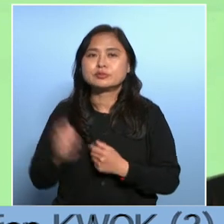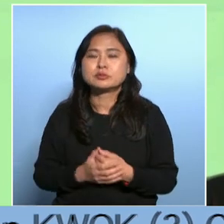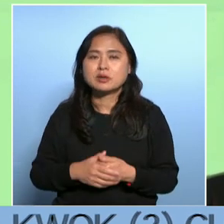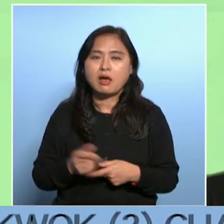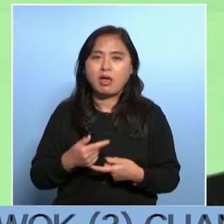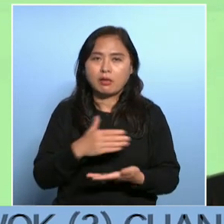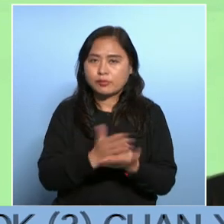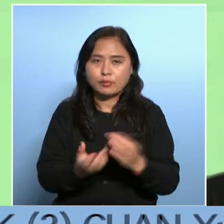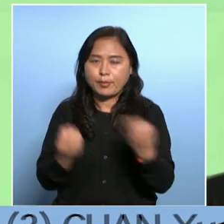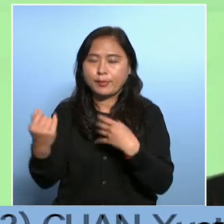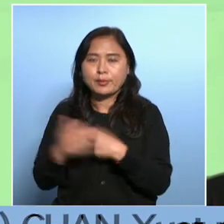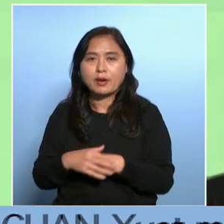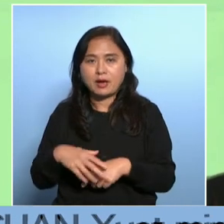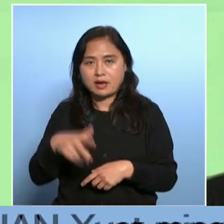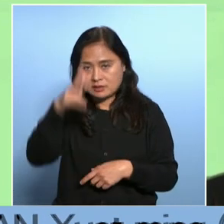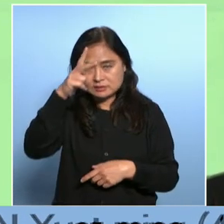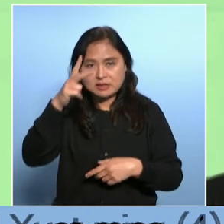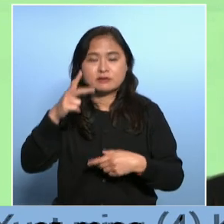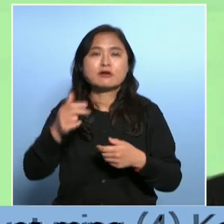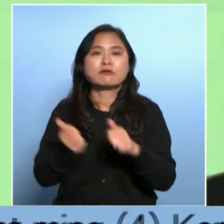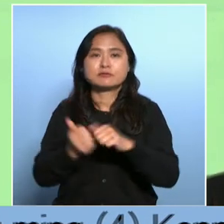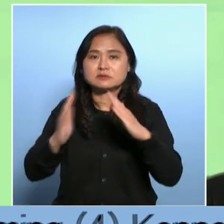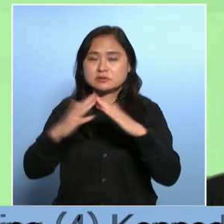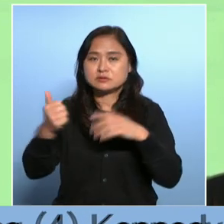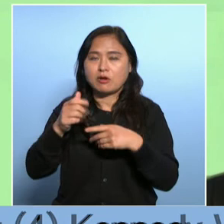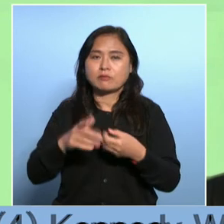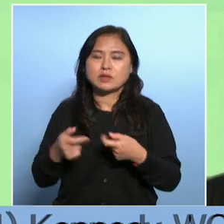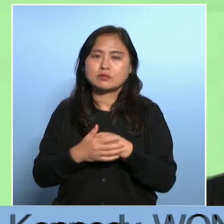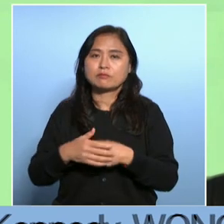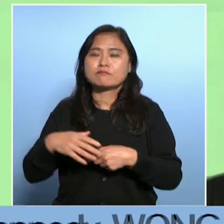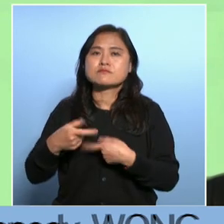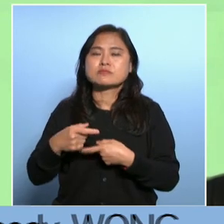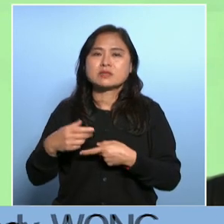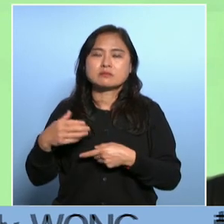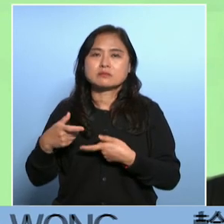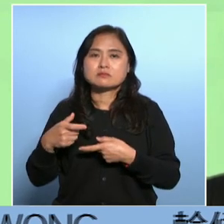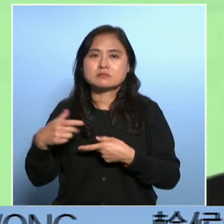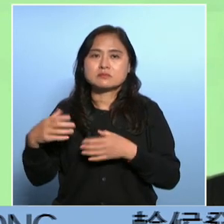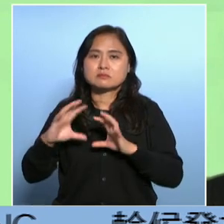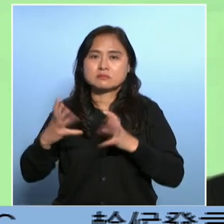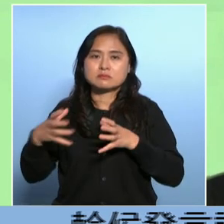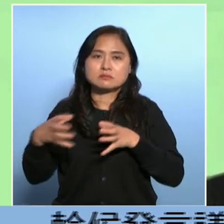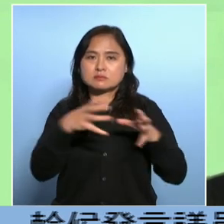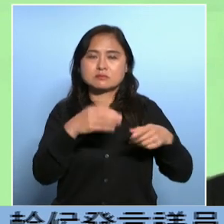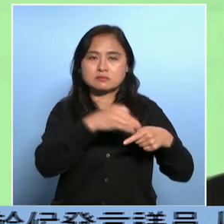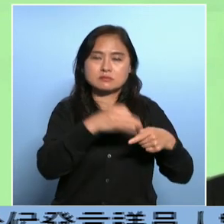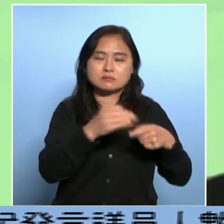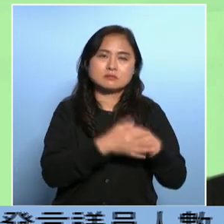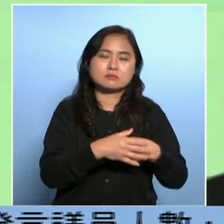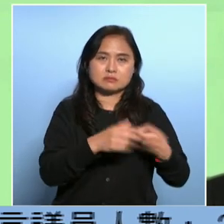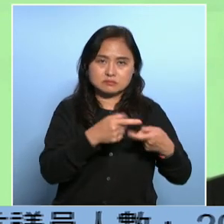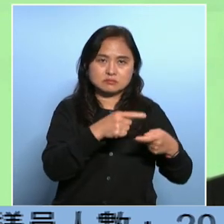attempt to disrupt Hong Kong. The CS for aid visited Sum Chan with a number of